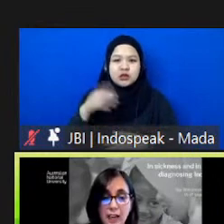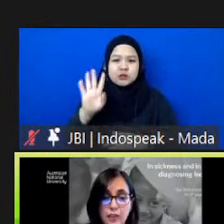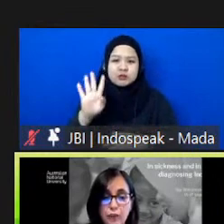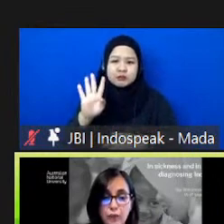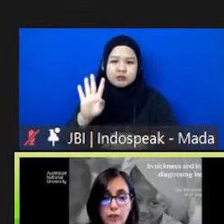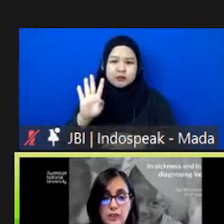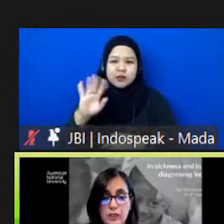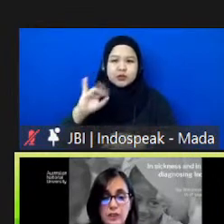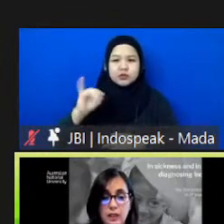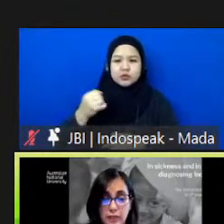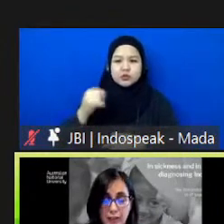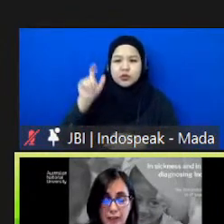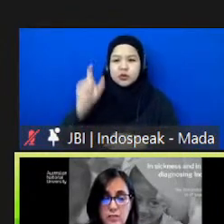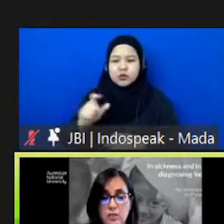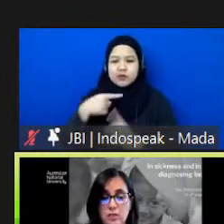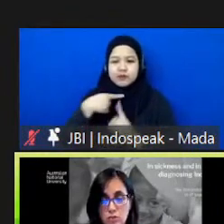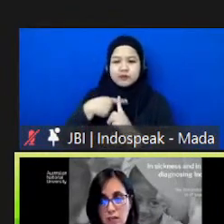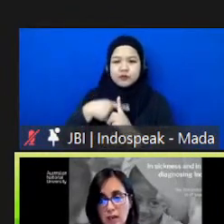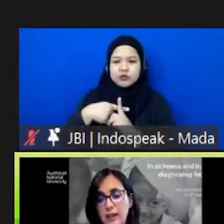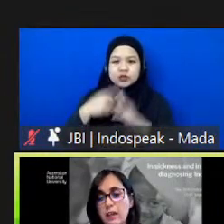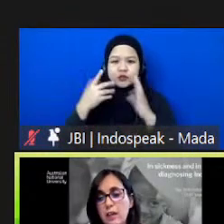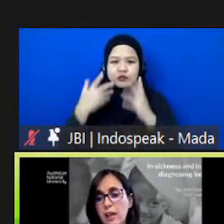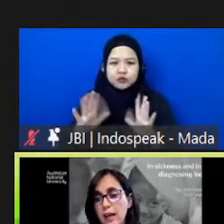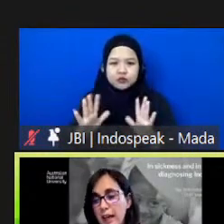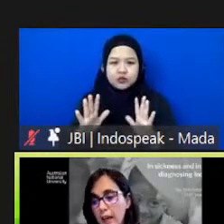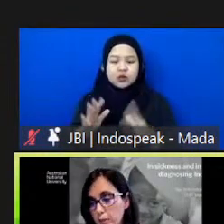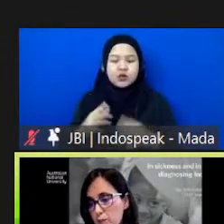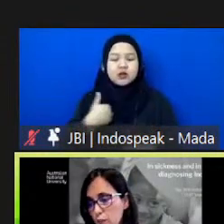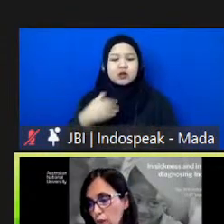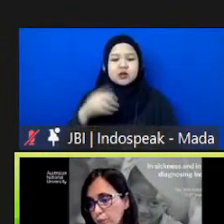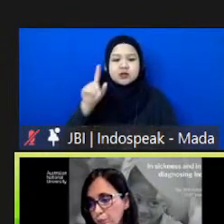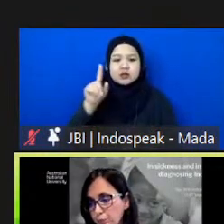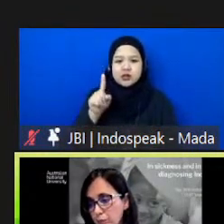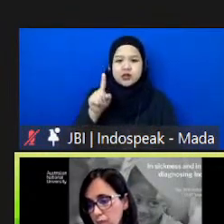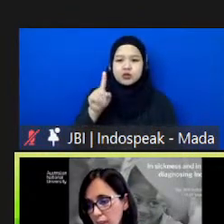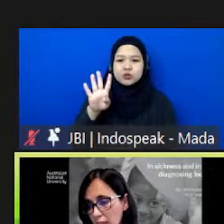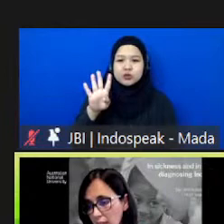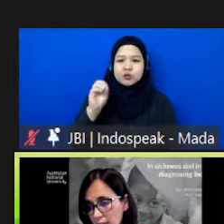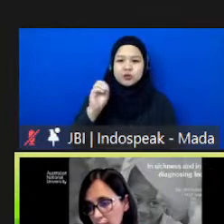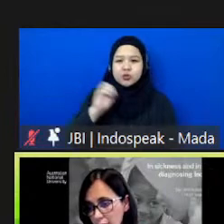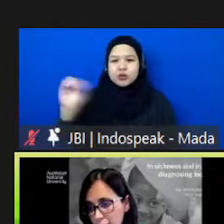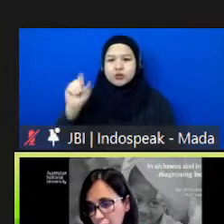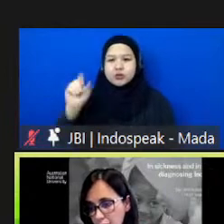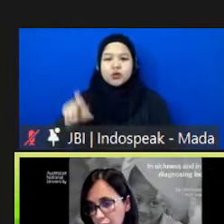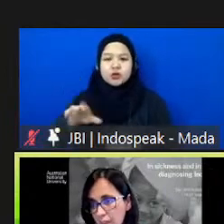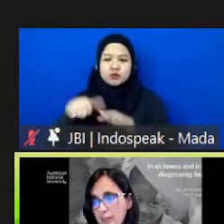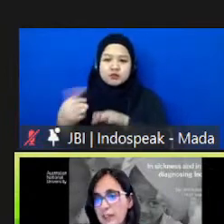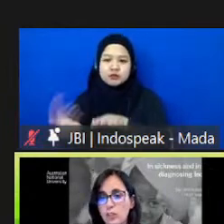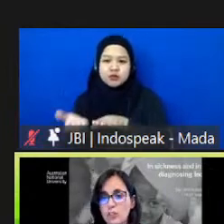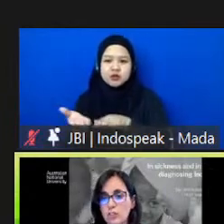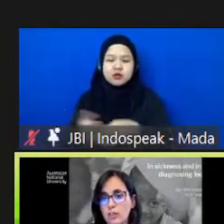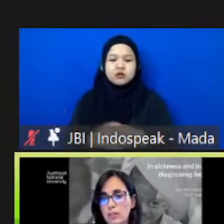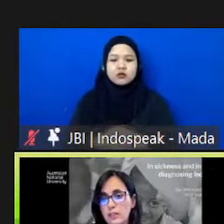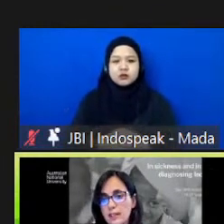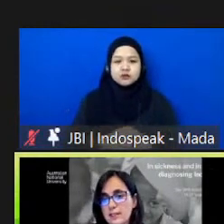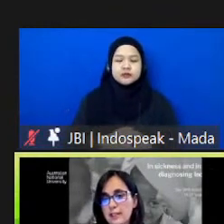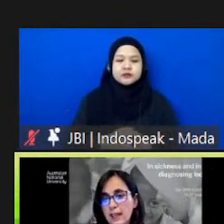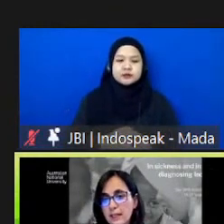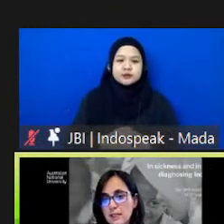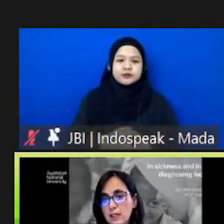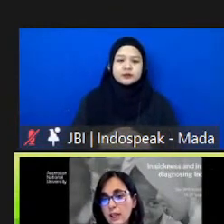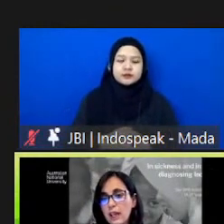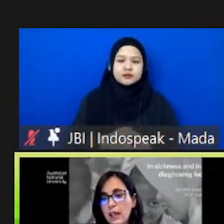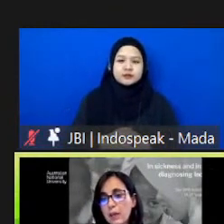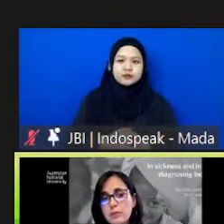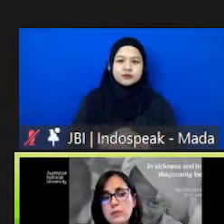and 140,000 to die. So if I can go to the next